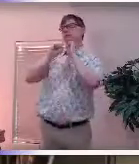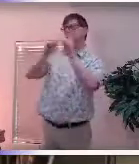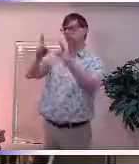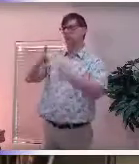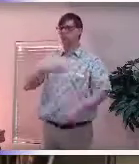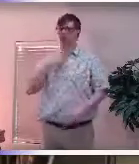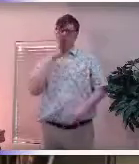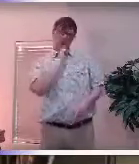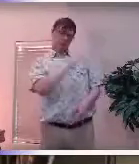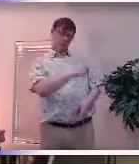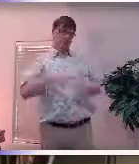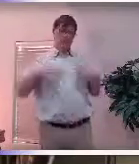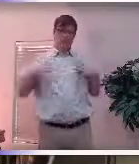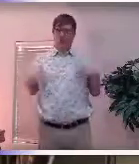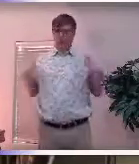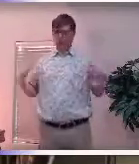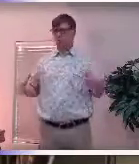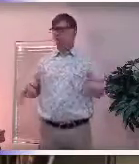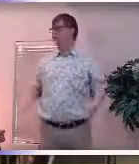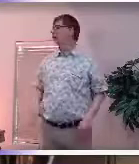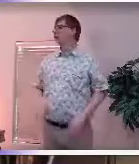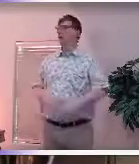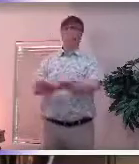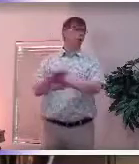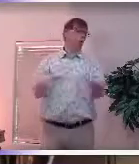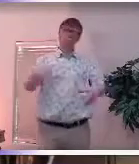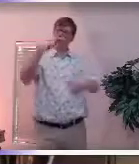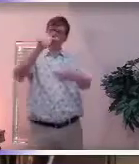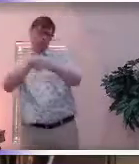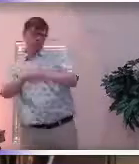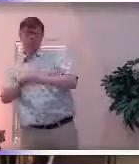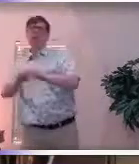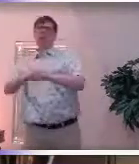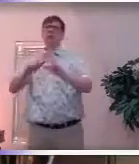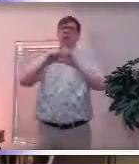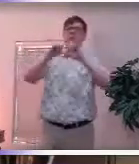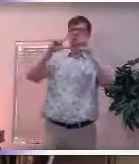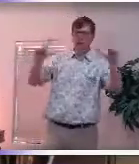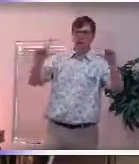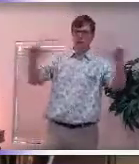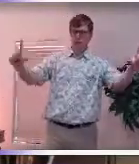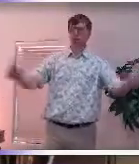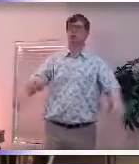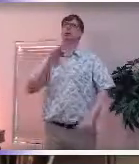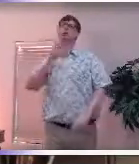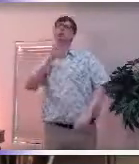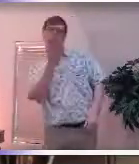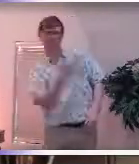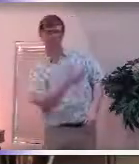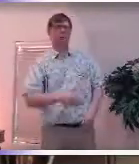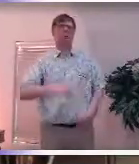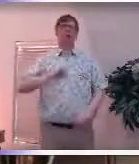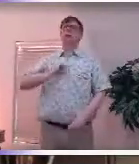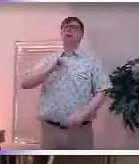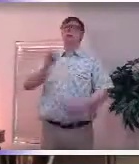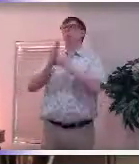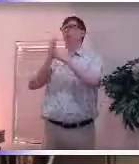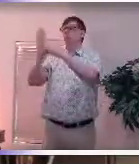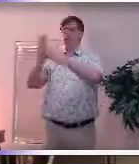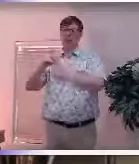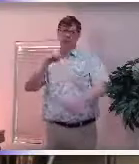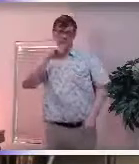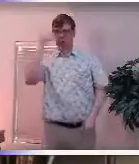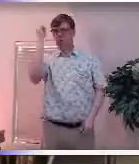their bodies. You know, we don't always put that in the equation, but, you know, it is our interface with